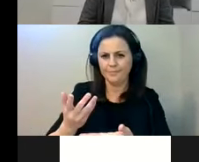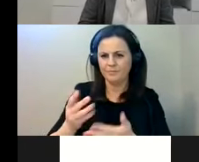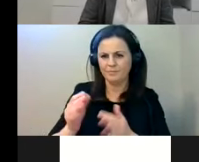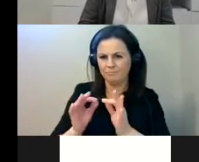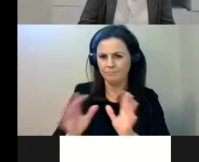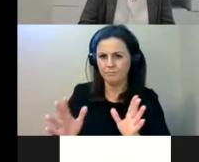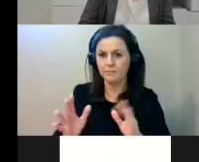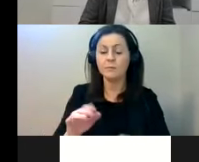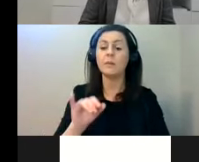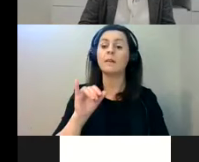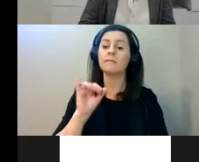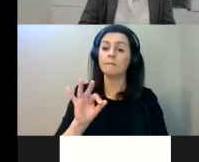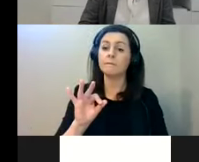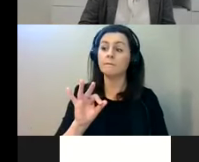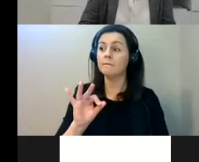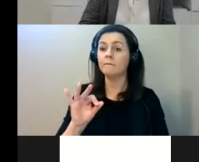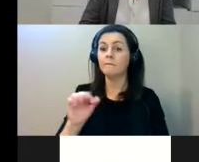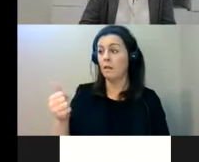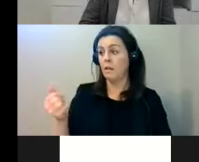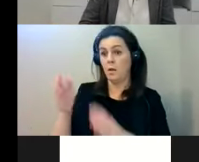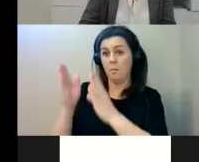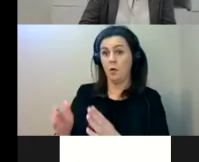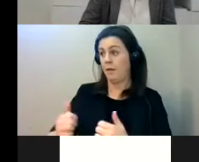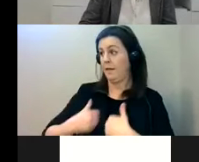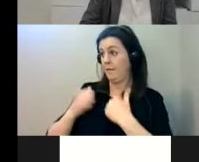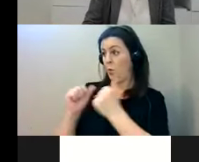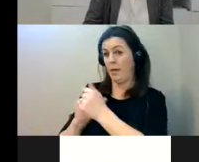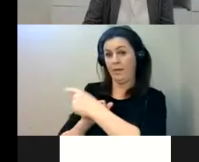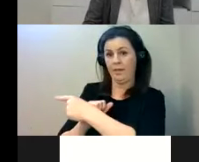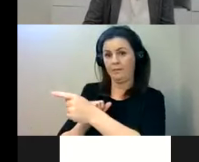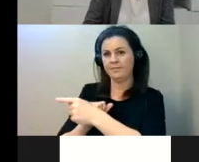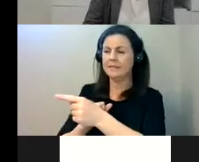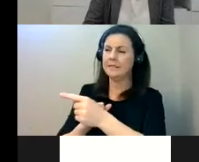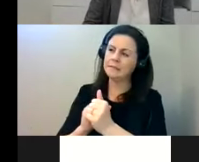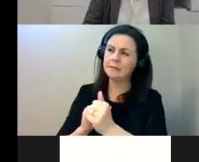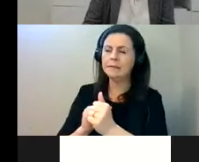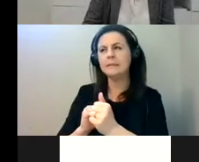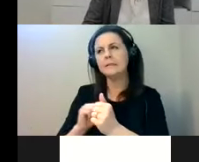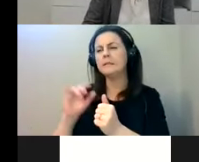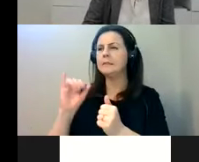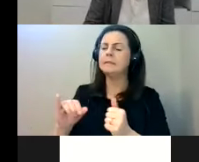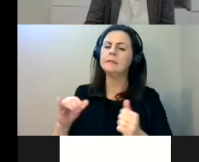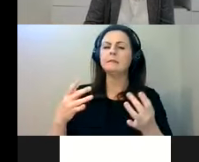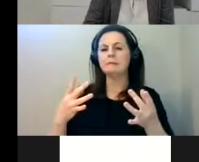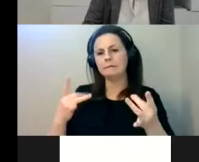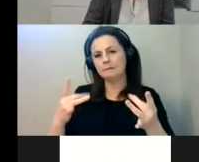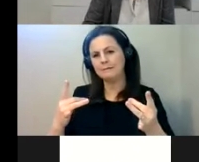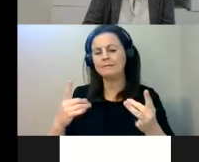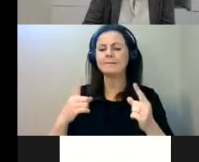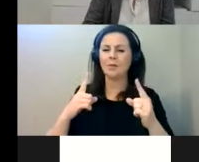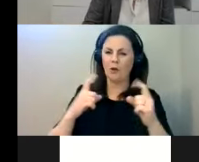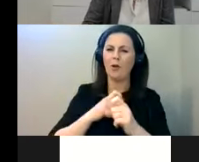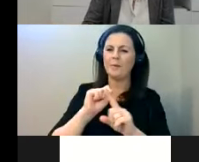So if there is a person living, you have to, I'm going to say it's a difficult, complicated situation. You would need